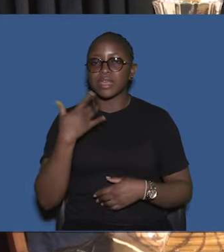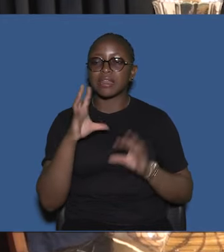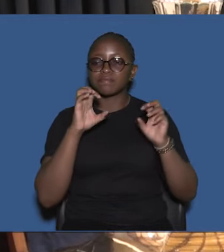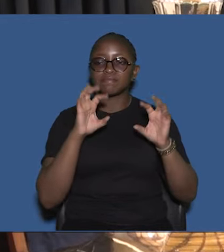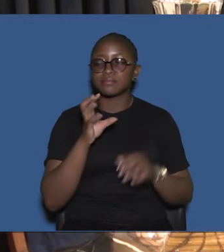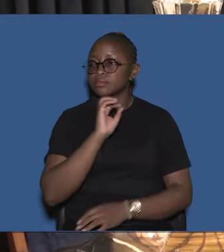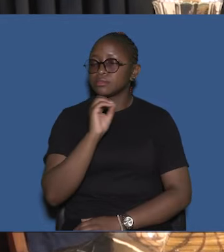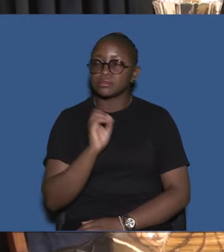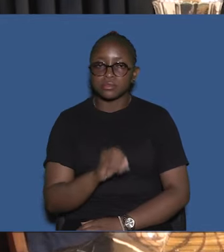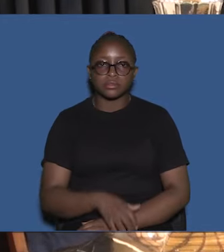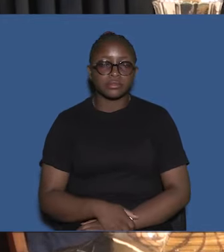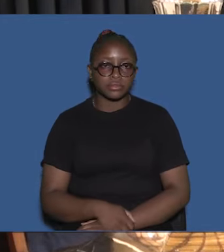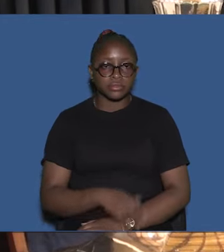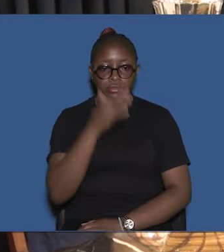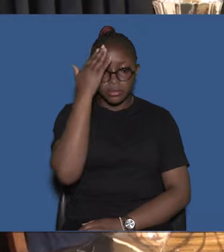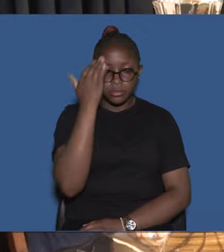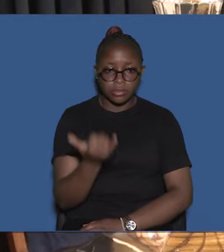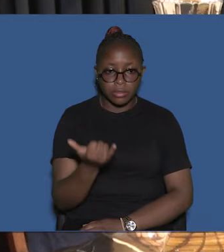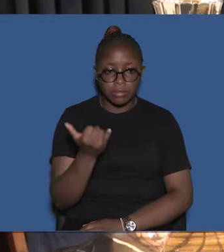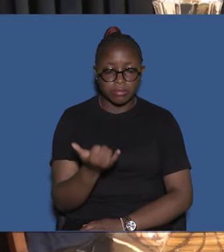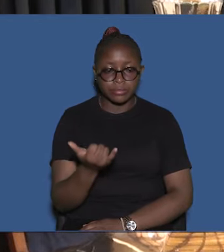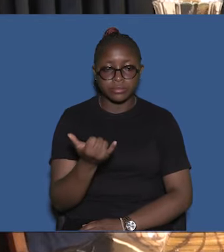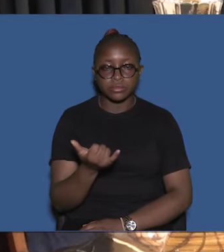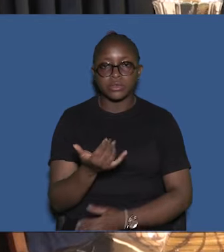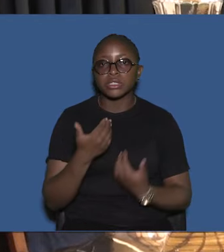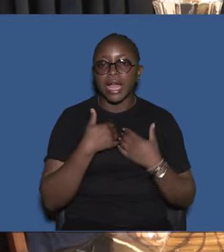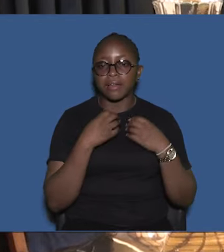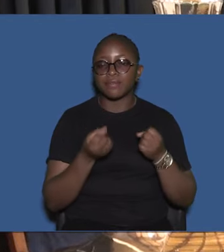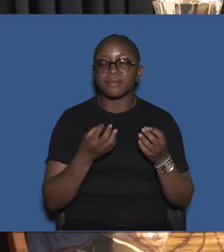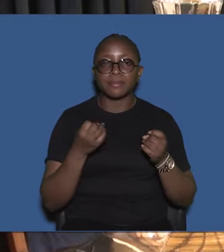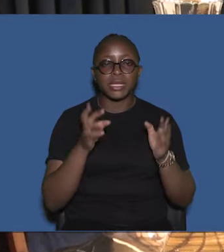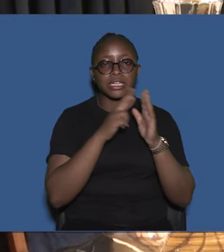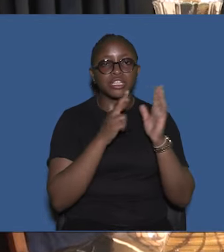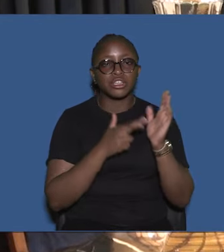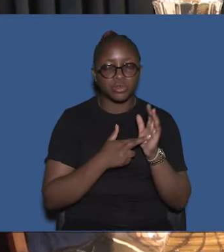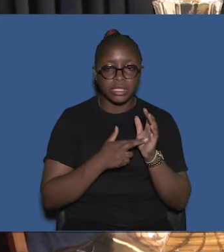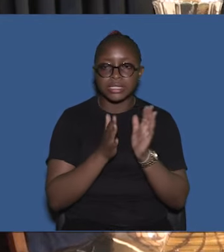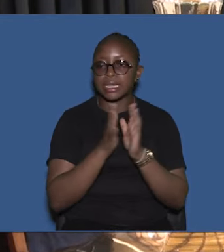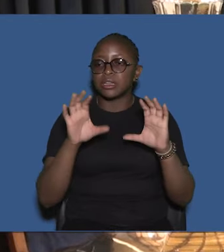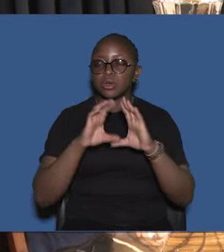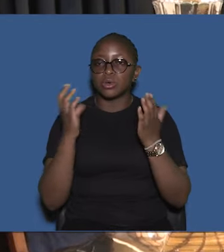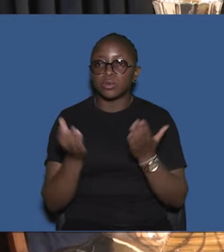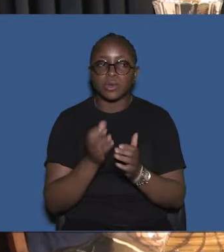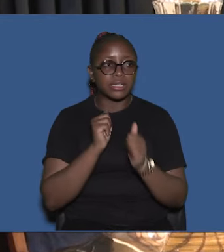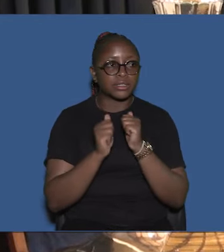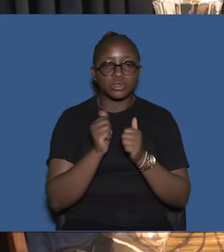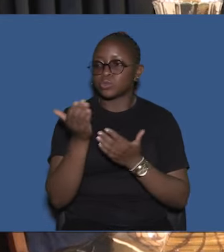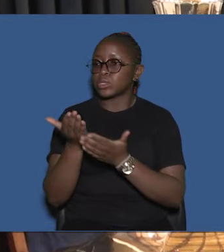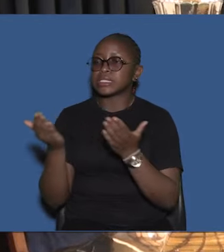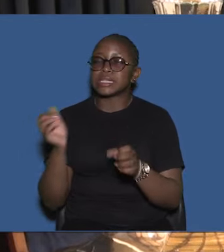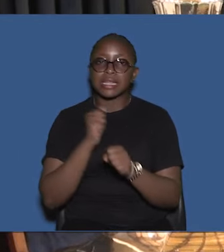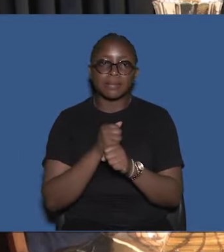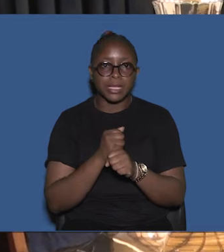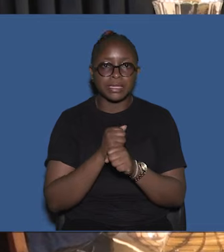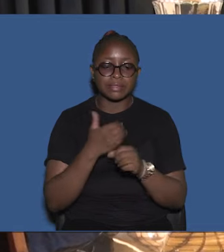of the do's and don'ts, simply because of the wall which they have created